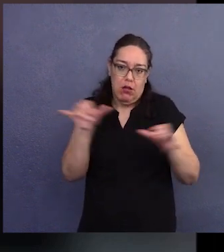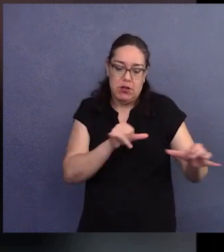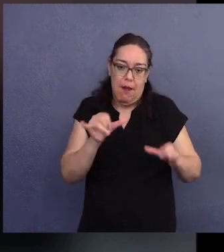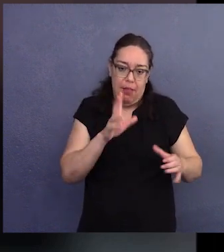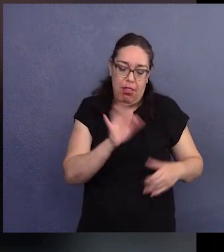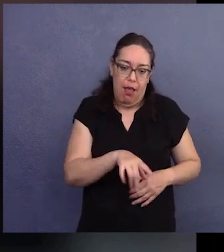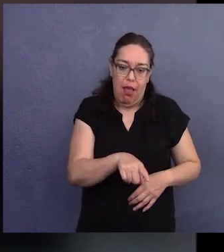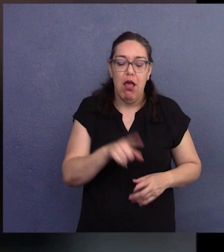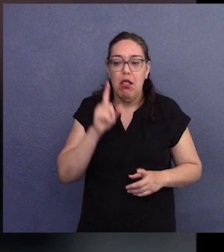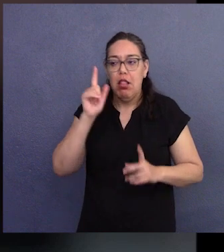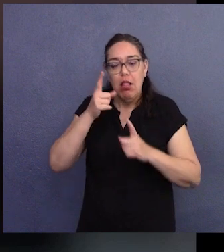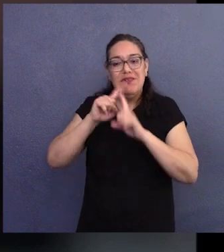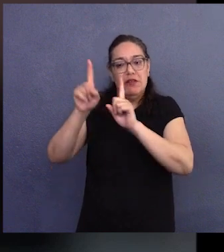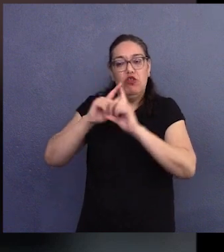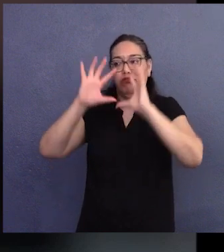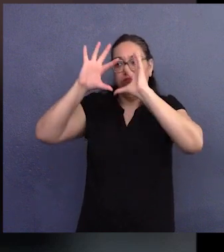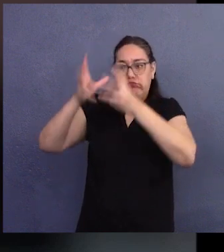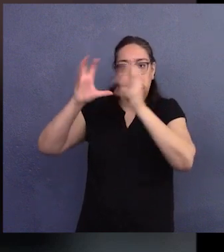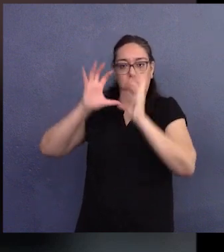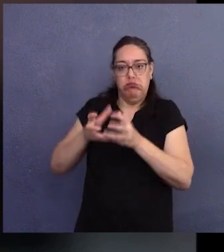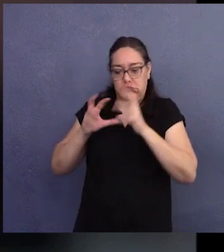about who do we